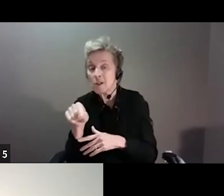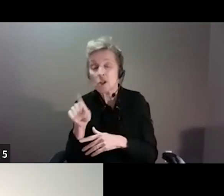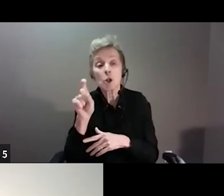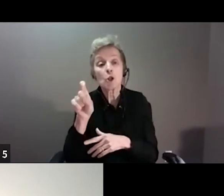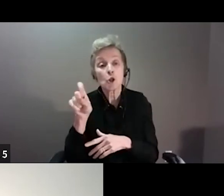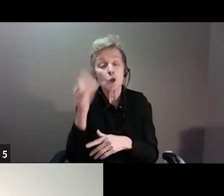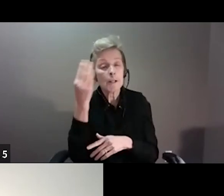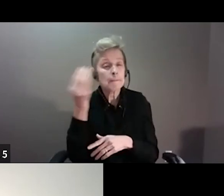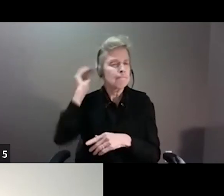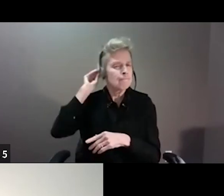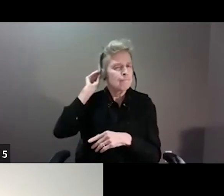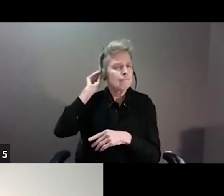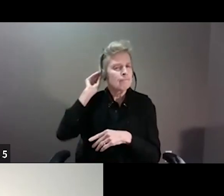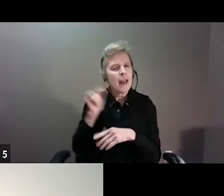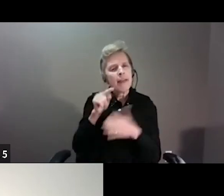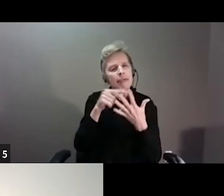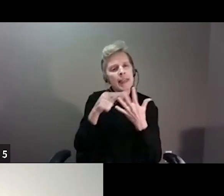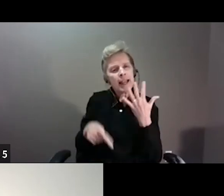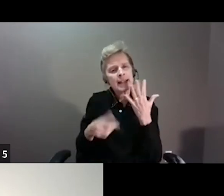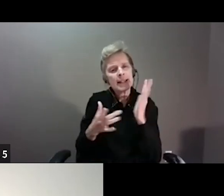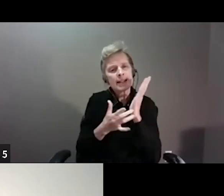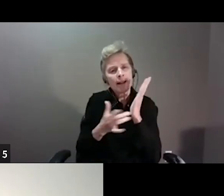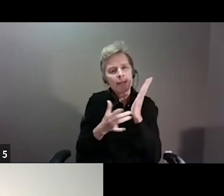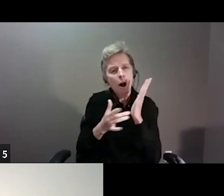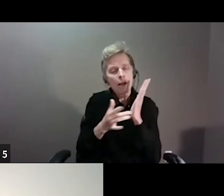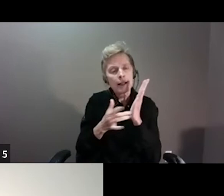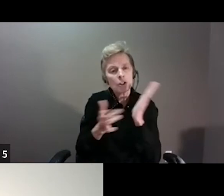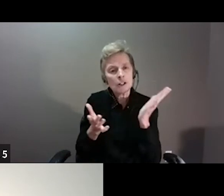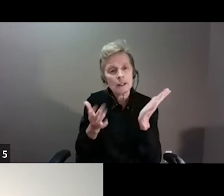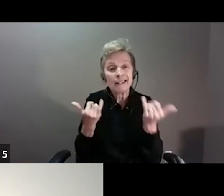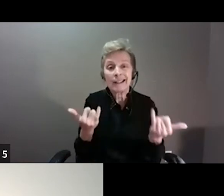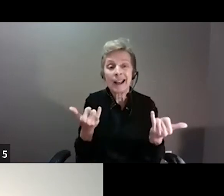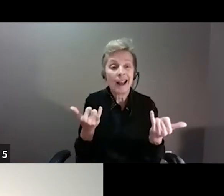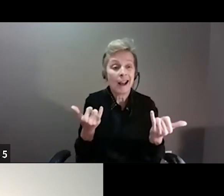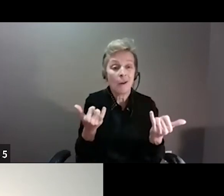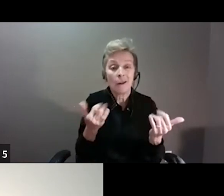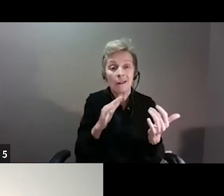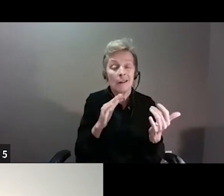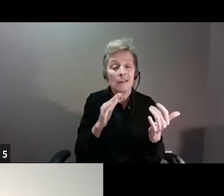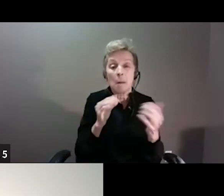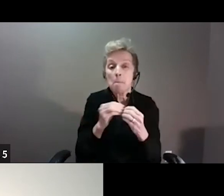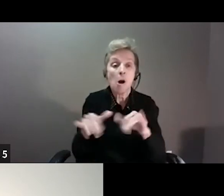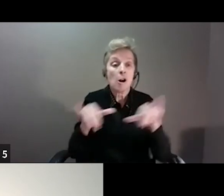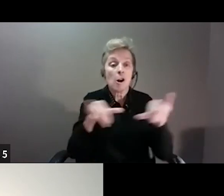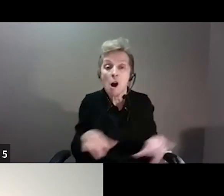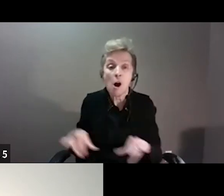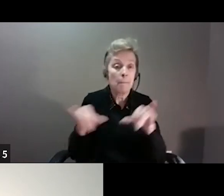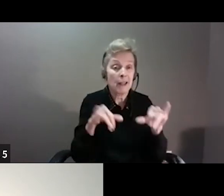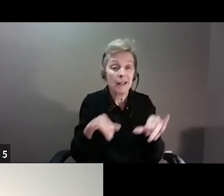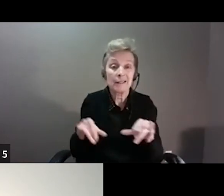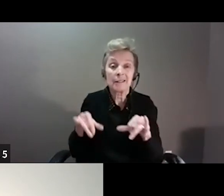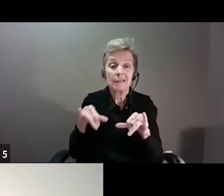the use of these technologies and their becoming the role in which they can become more commonplace in the work